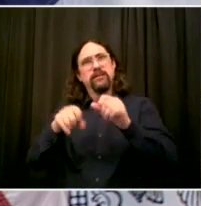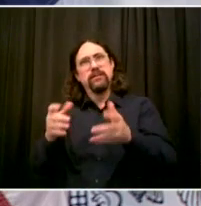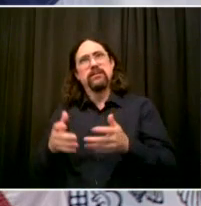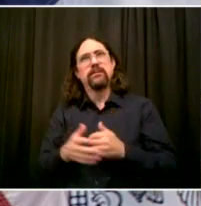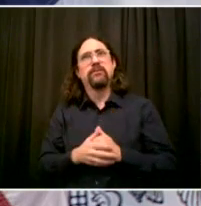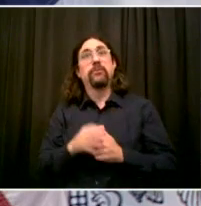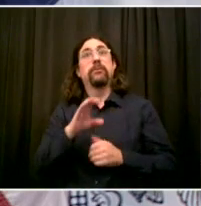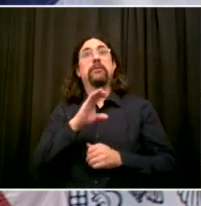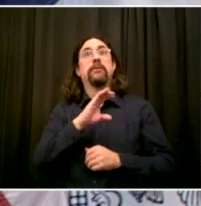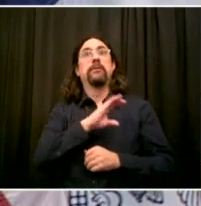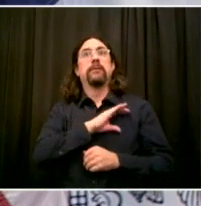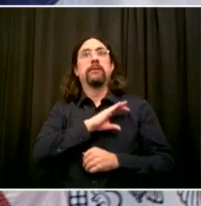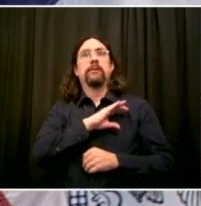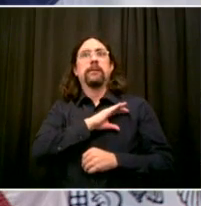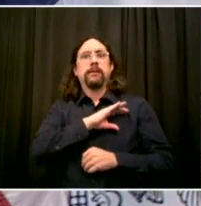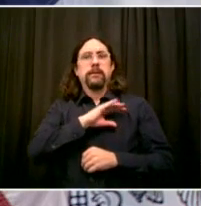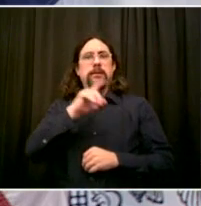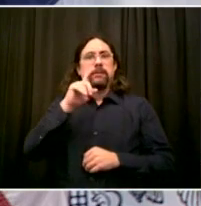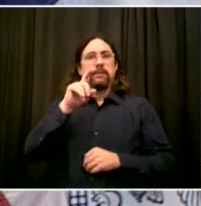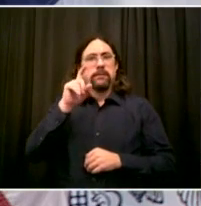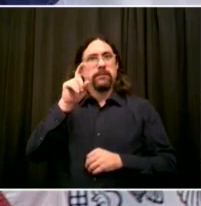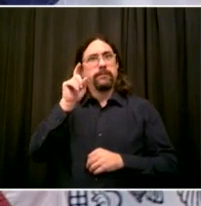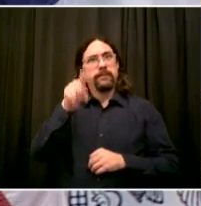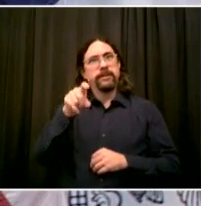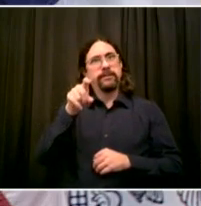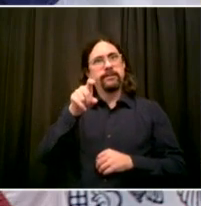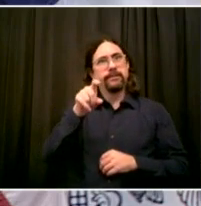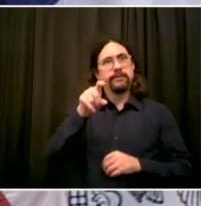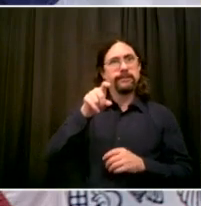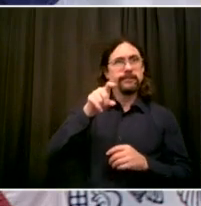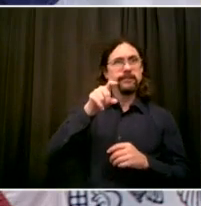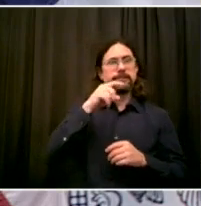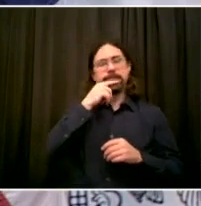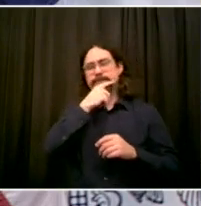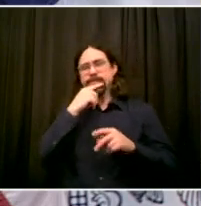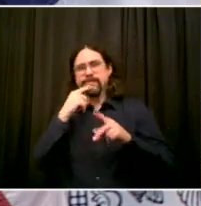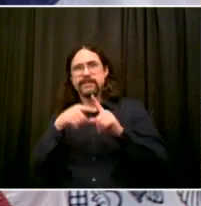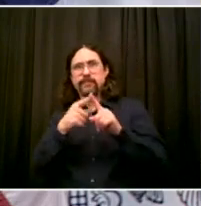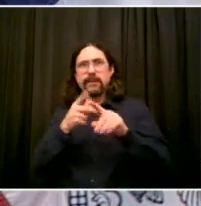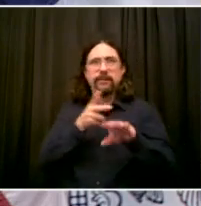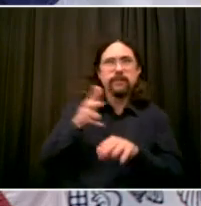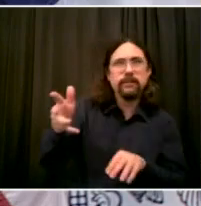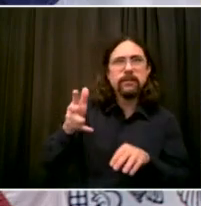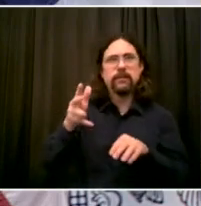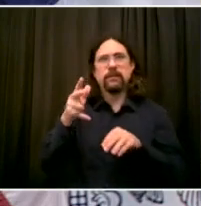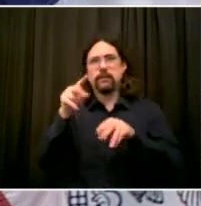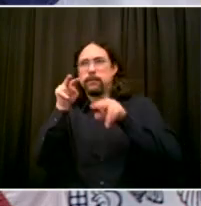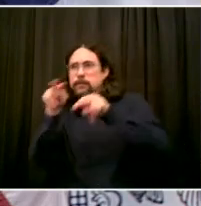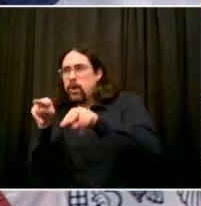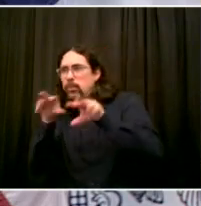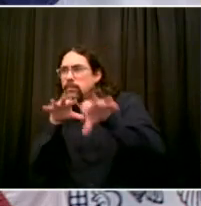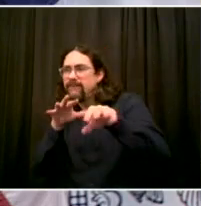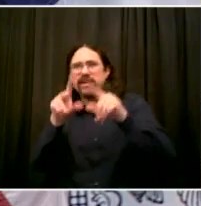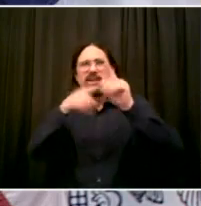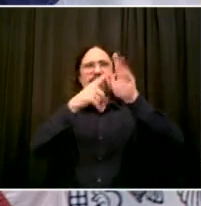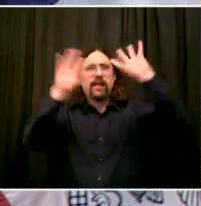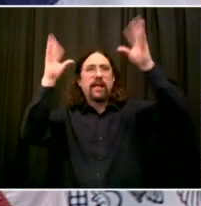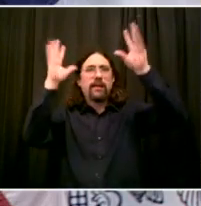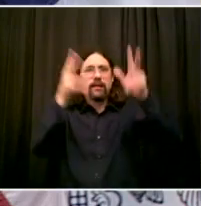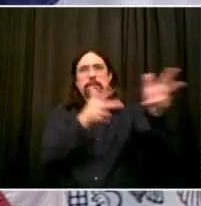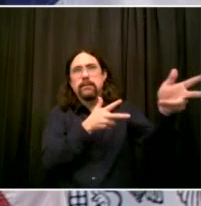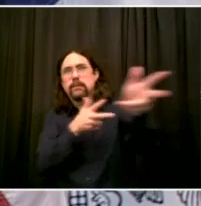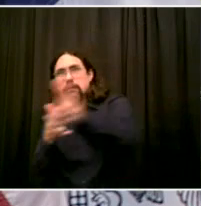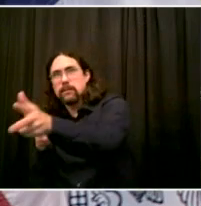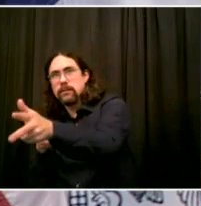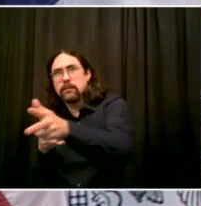to clear bike lanes. I want us to do that. We've talked before about needing to be conscientious about getting police